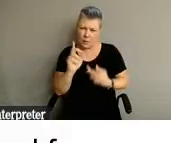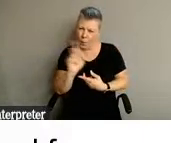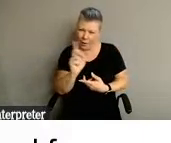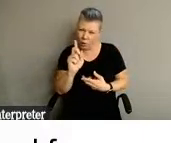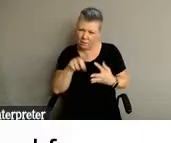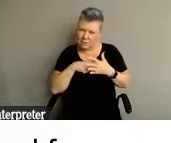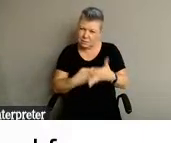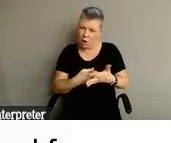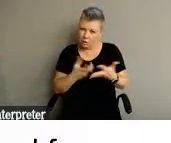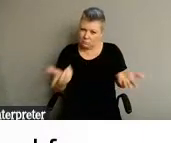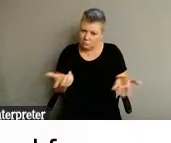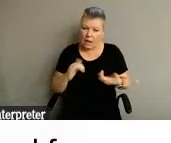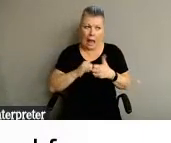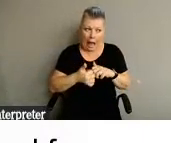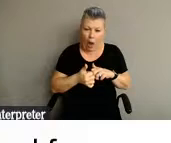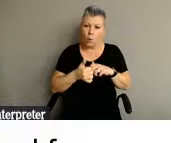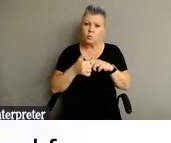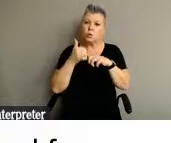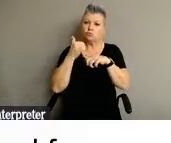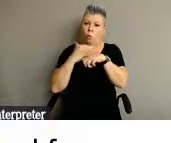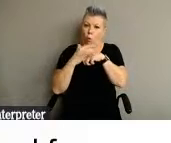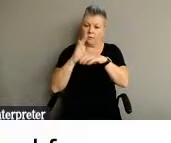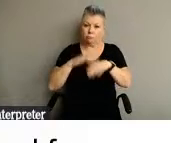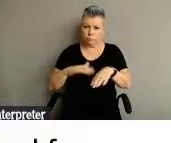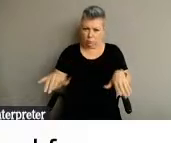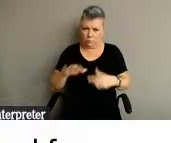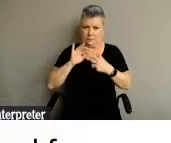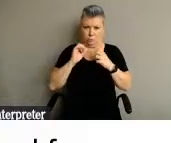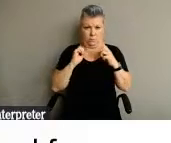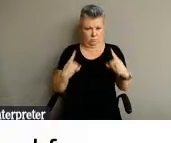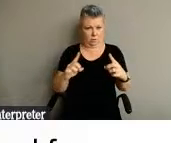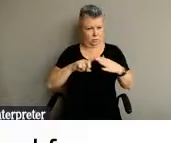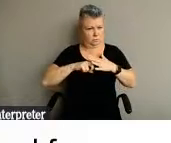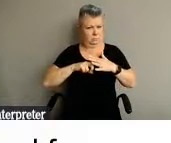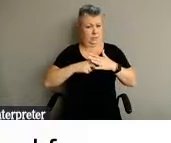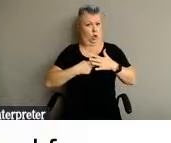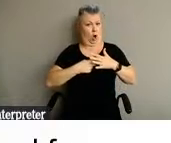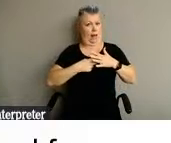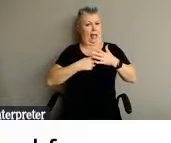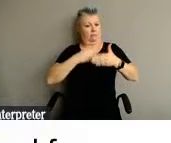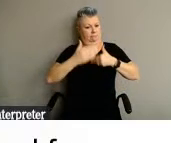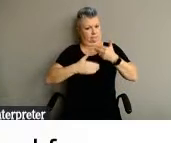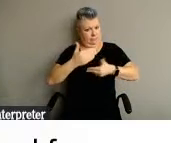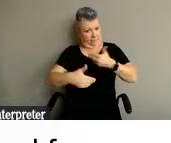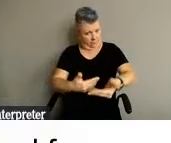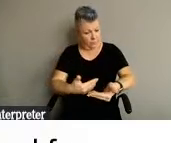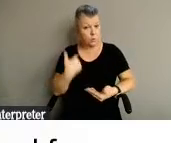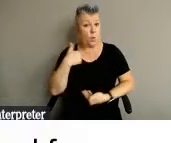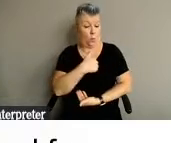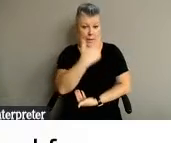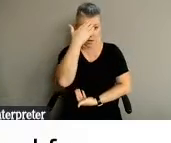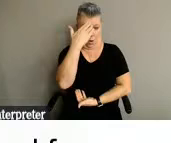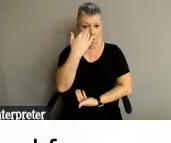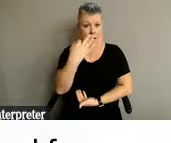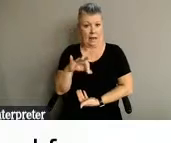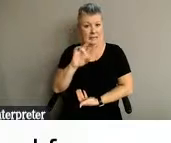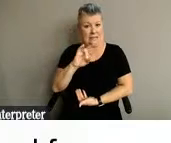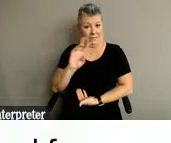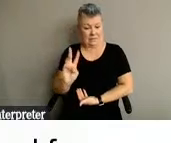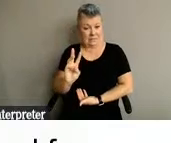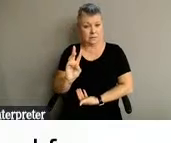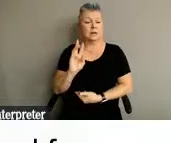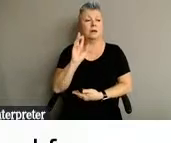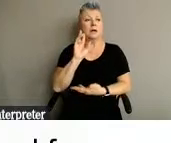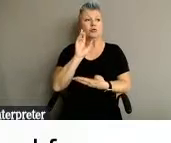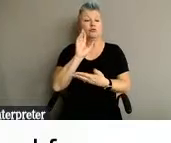start? How did early childhood special education evolve? And so what we know in 1876, Child Check, which was an